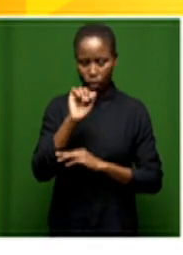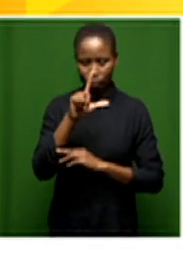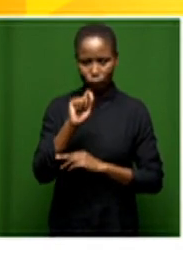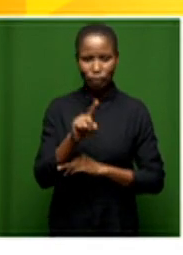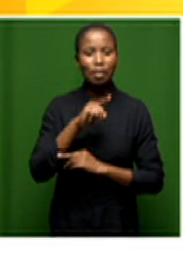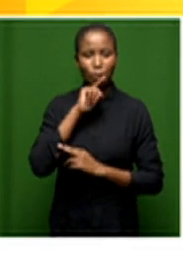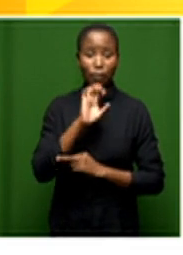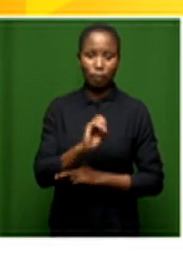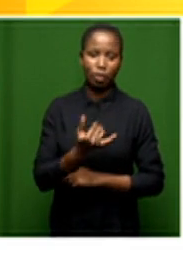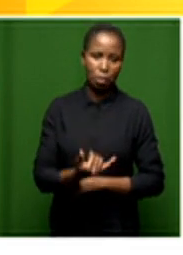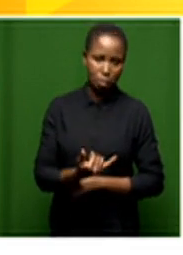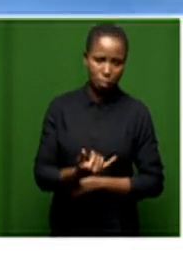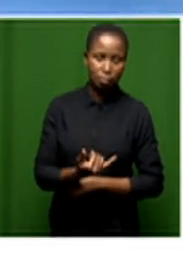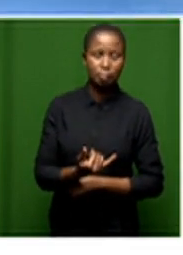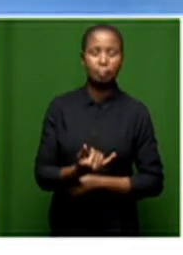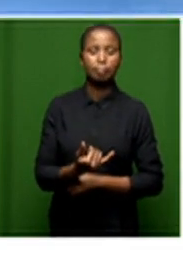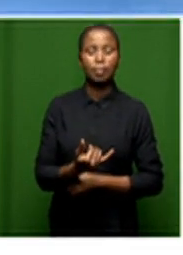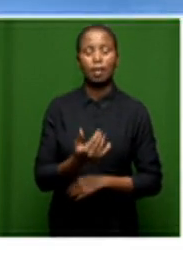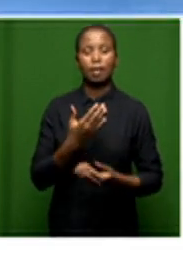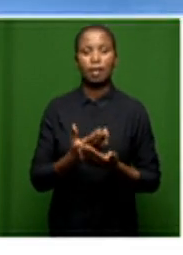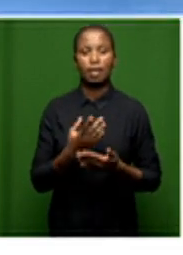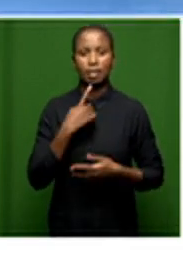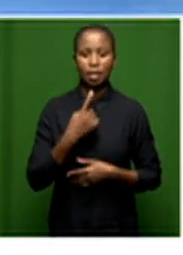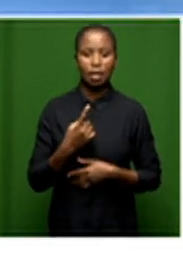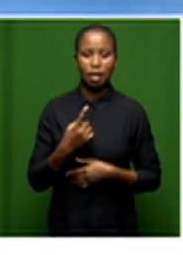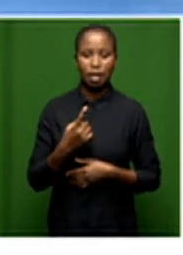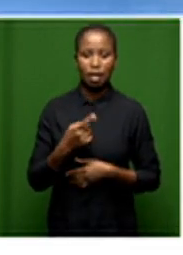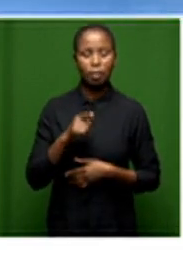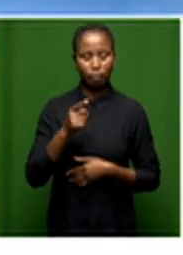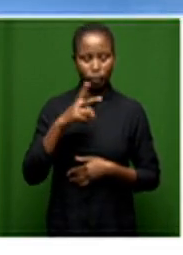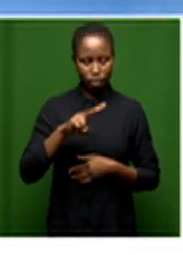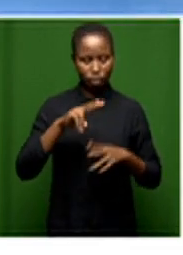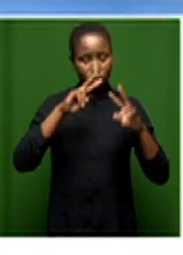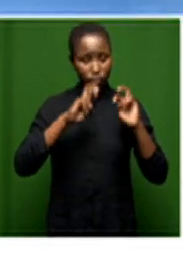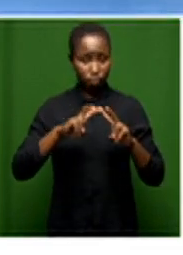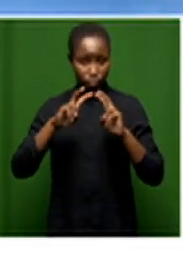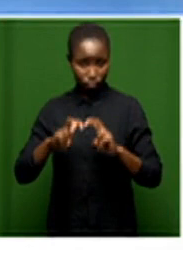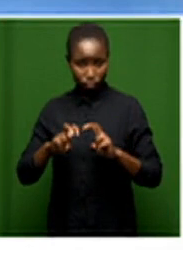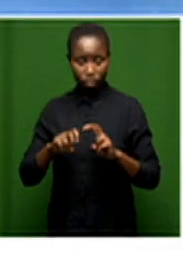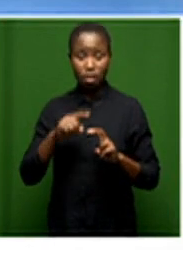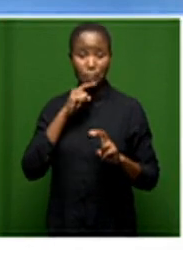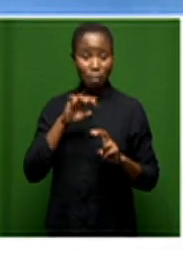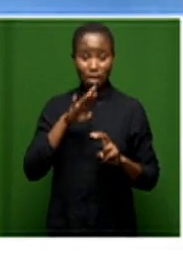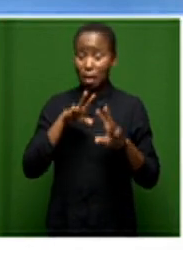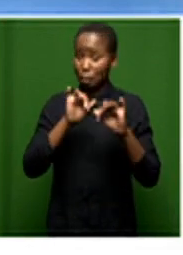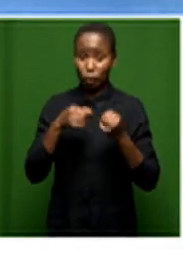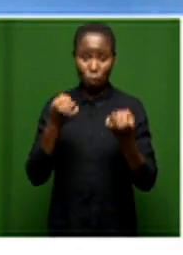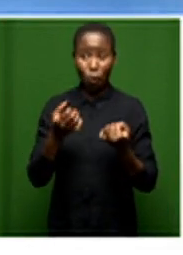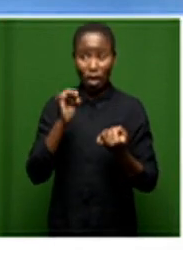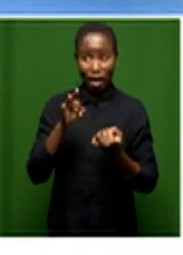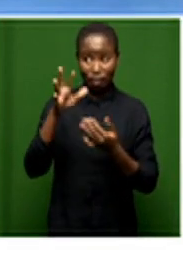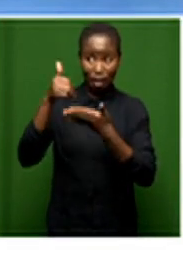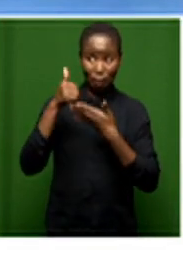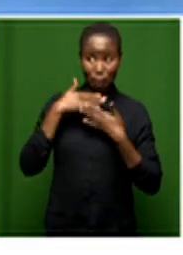now. And I also need to mention that the whole ensemble study would not have been possible if it had not been for the collaboration of